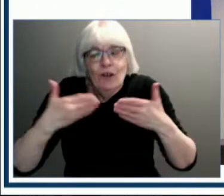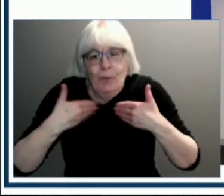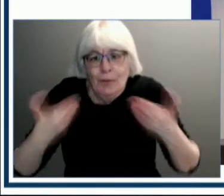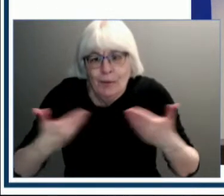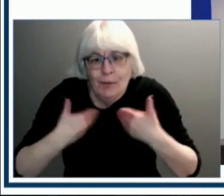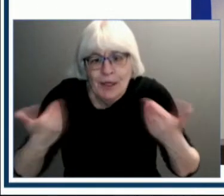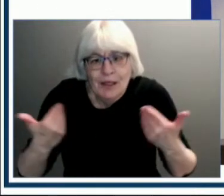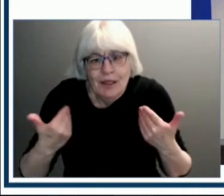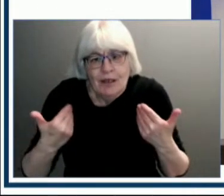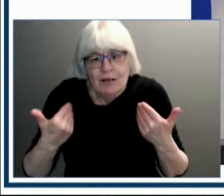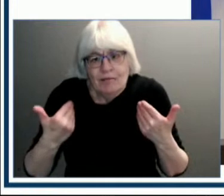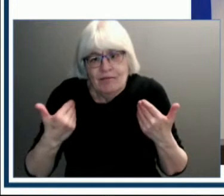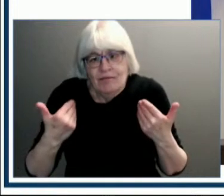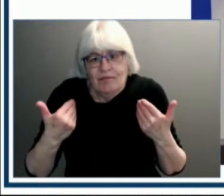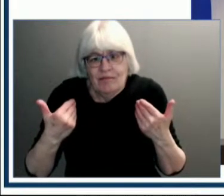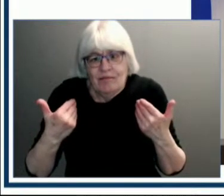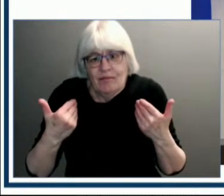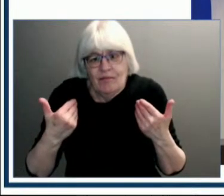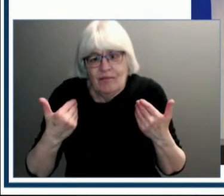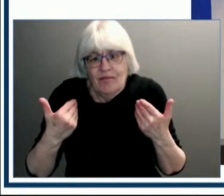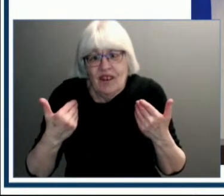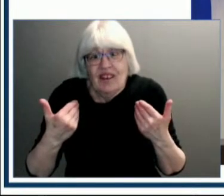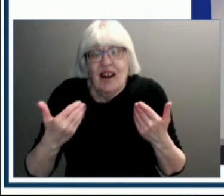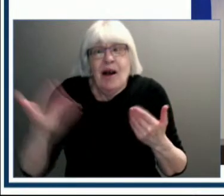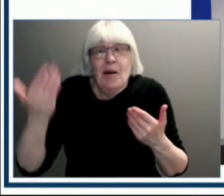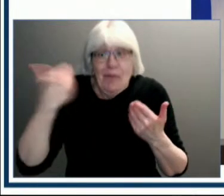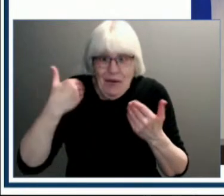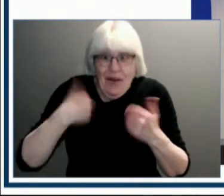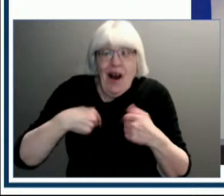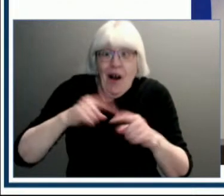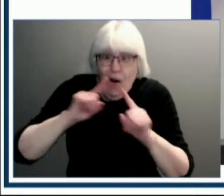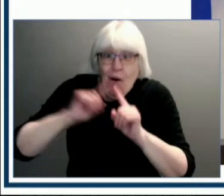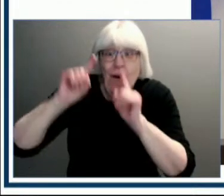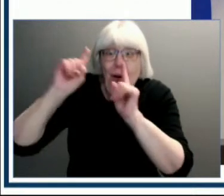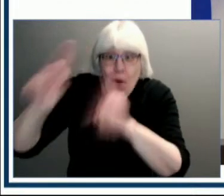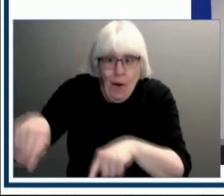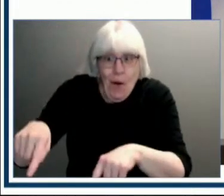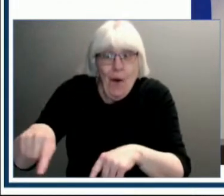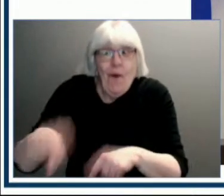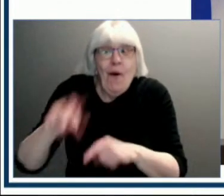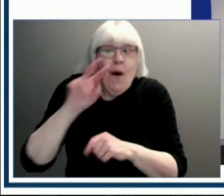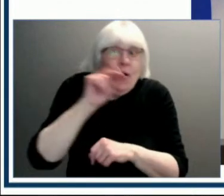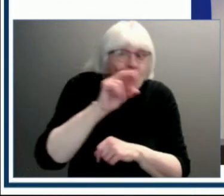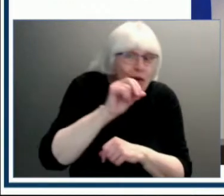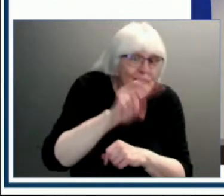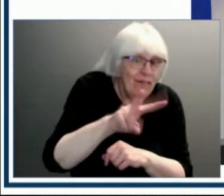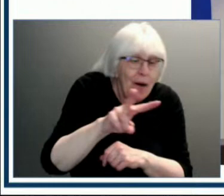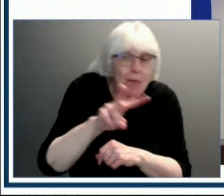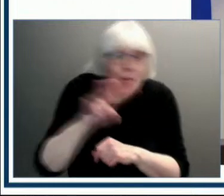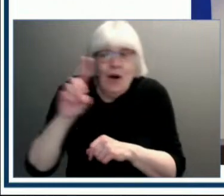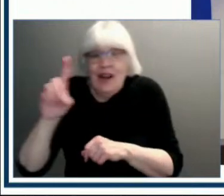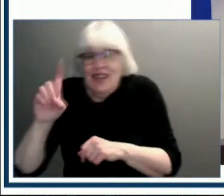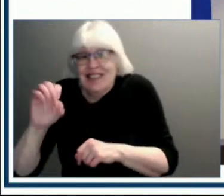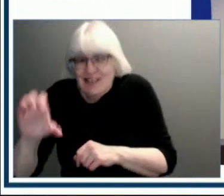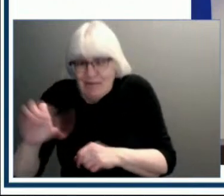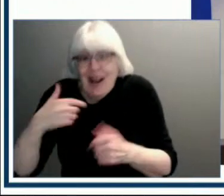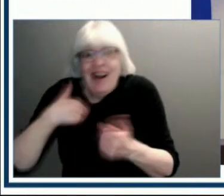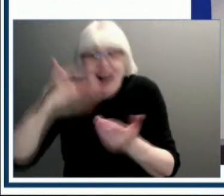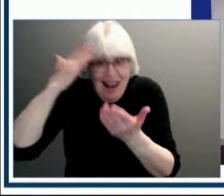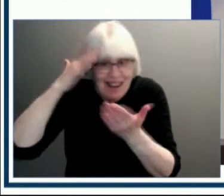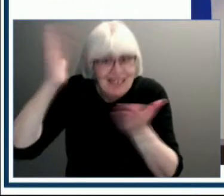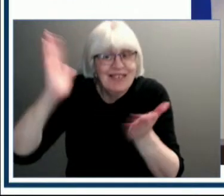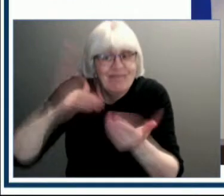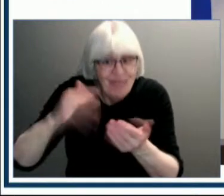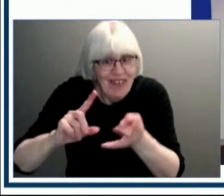late November, we'd ordered a few million tests, which we had expected to have by the end of December. They're not here yet.